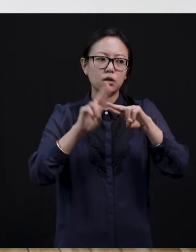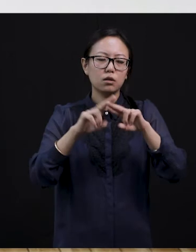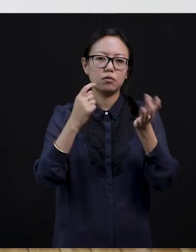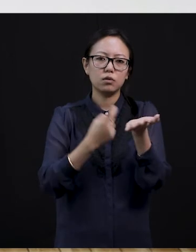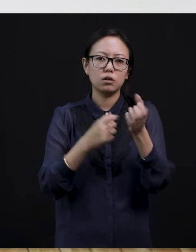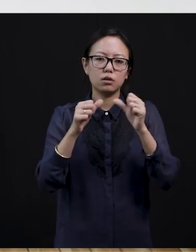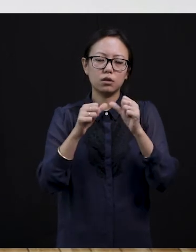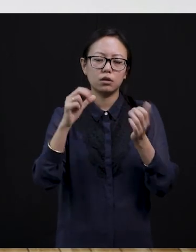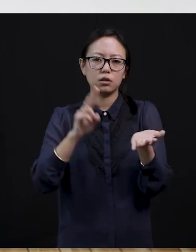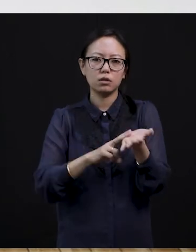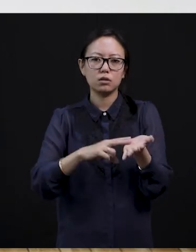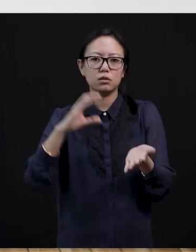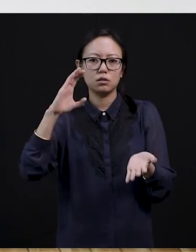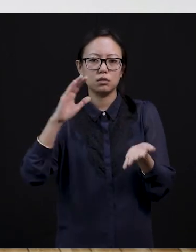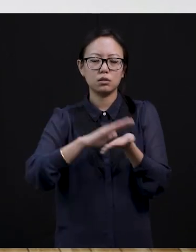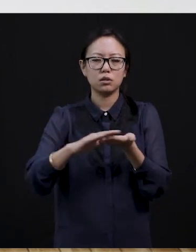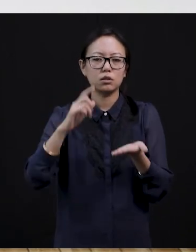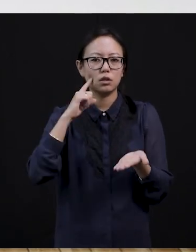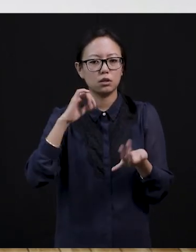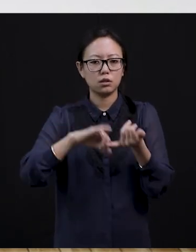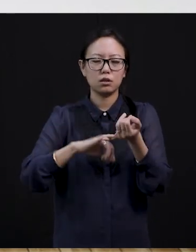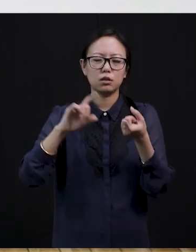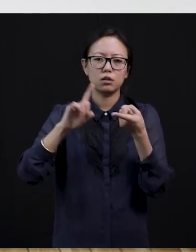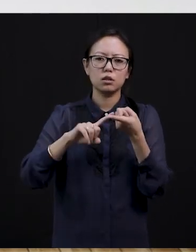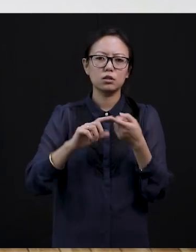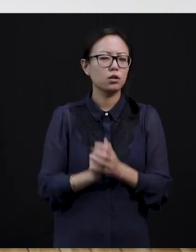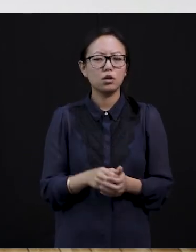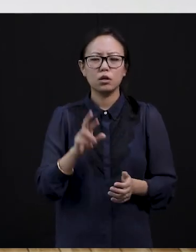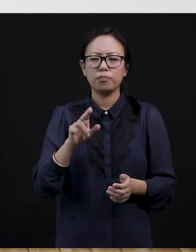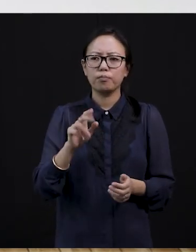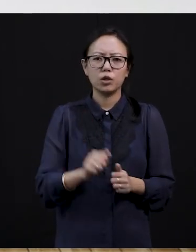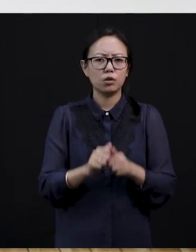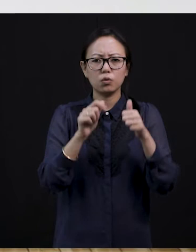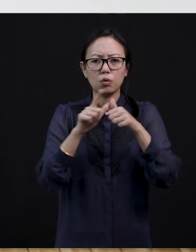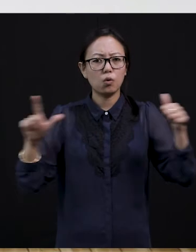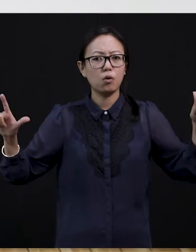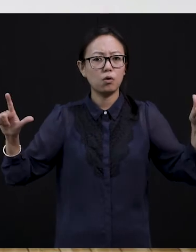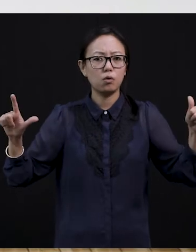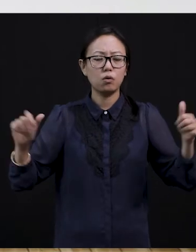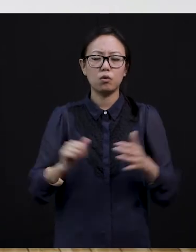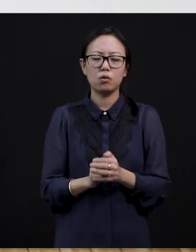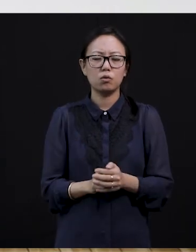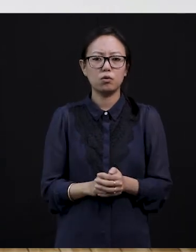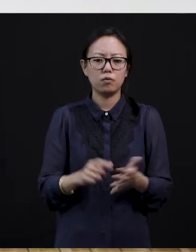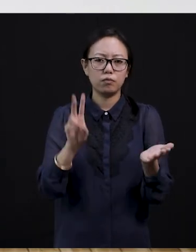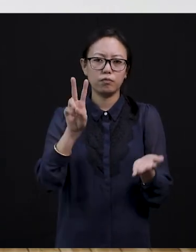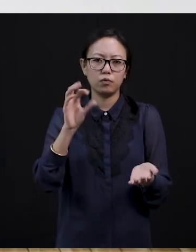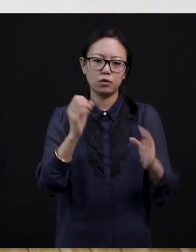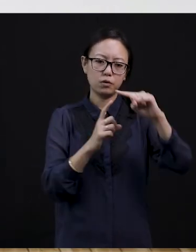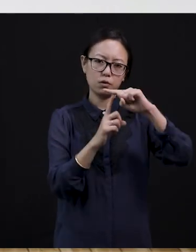countries have different criterias to make a person adult. So in India we have adult as an 18.